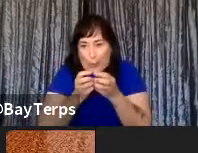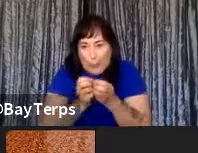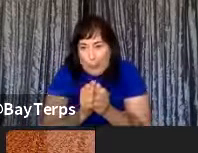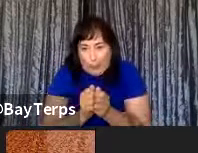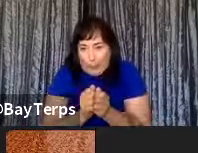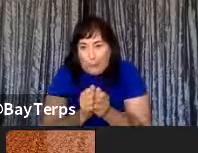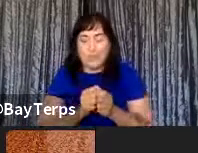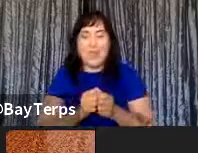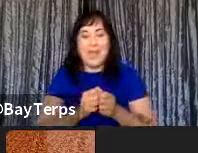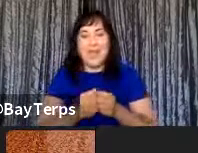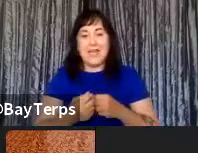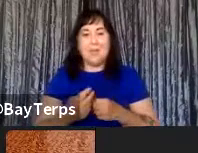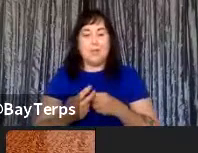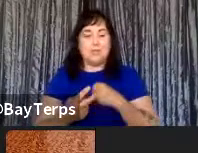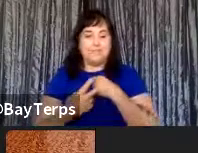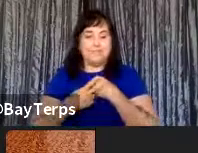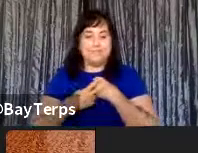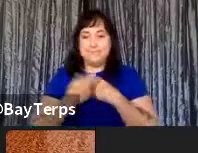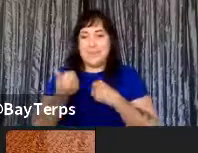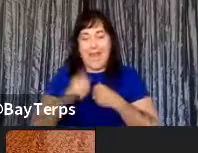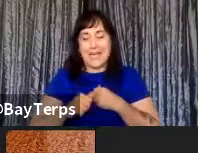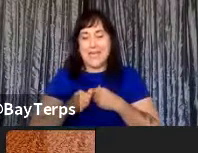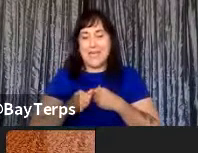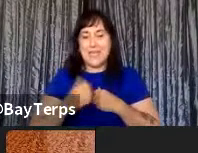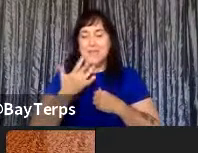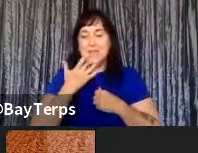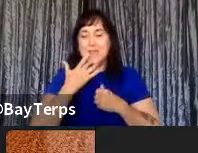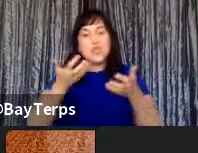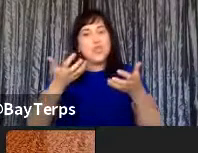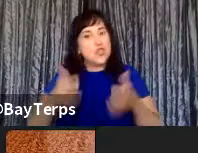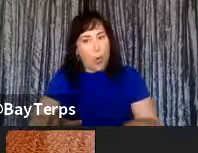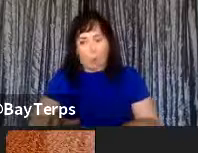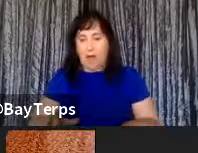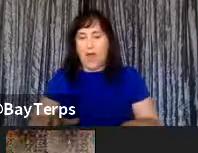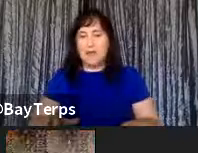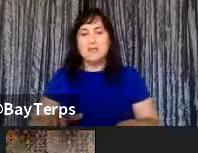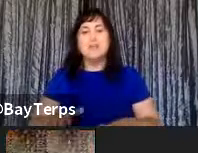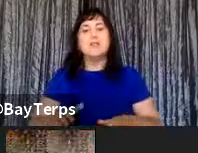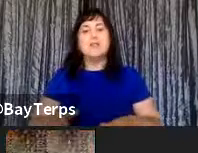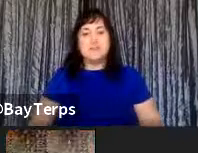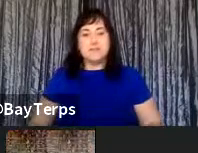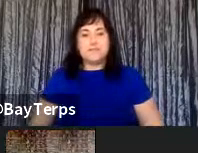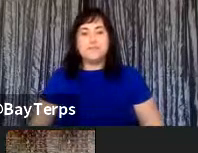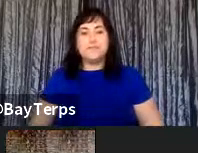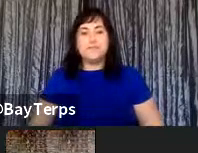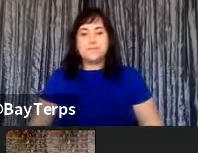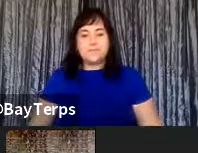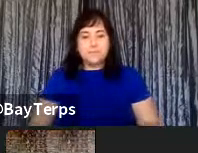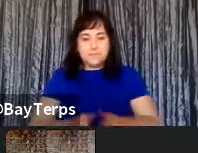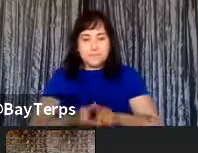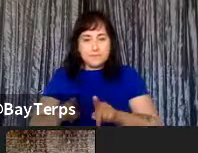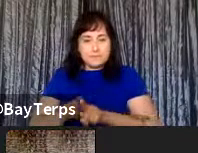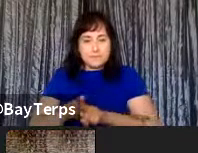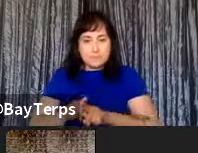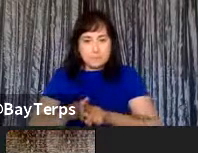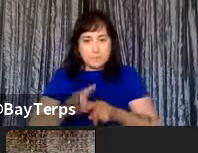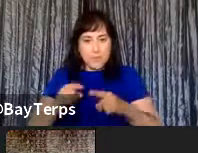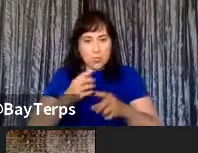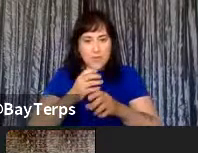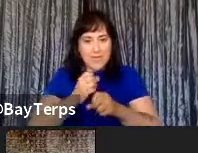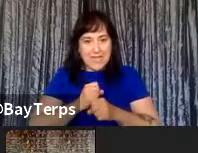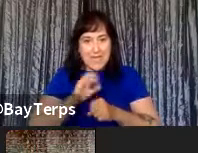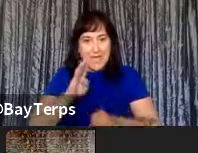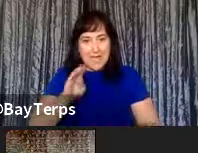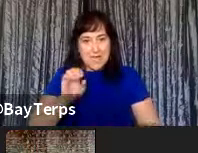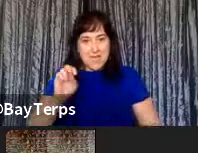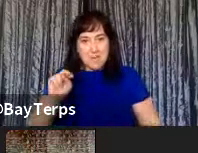that will trap in any of those unwanted flavors. But we want to try and get rid of those as quickly as possible. As I said a moment ago, when we get that bean